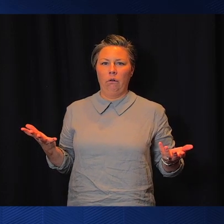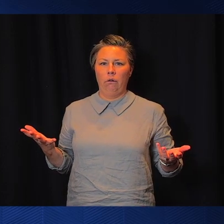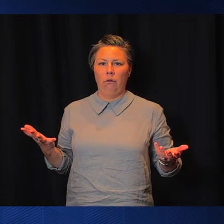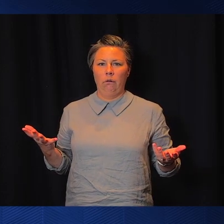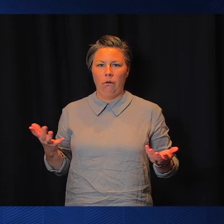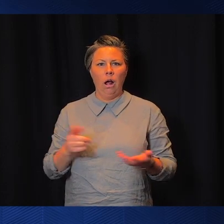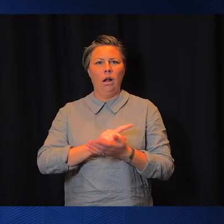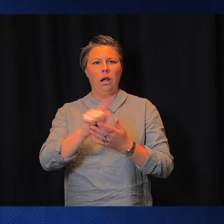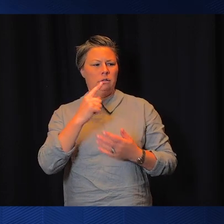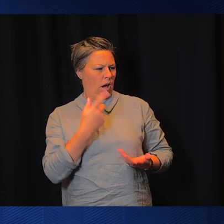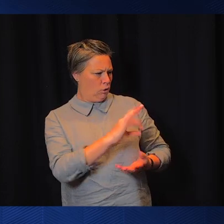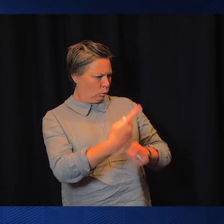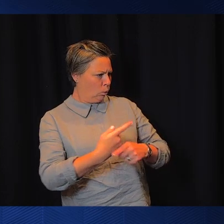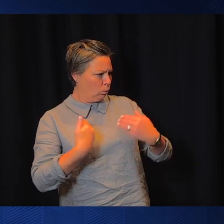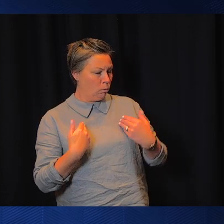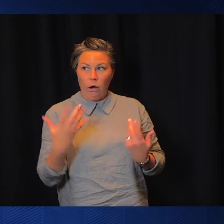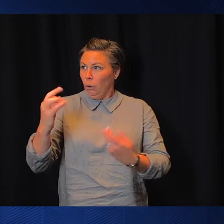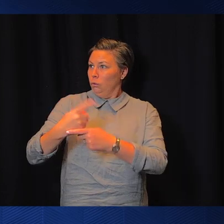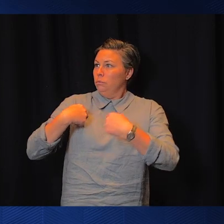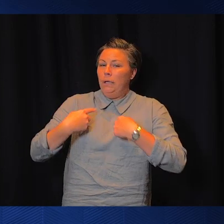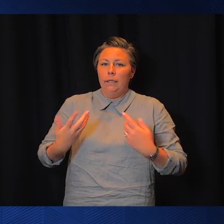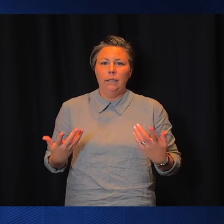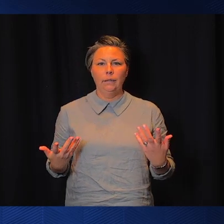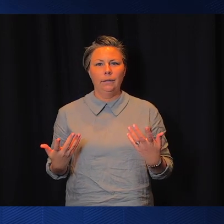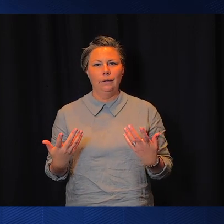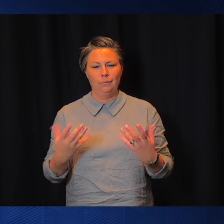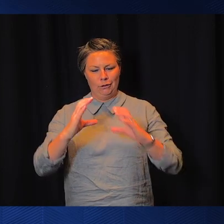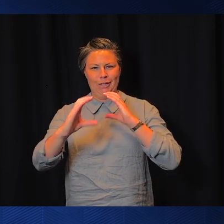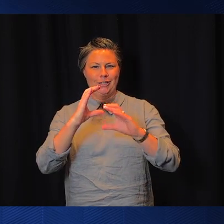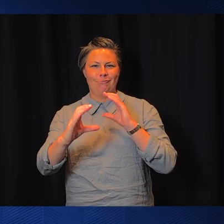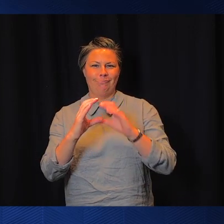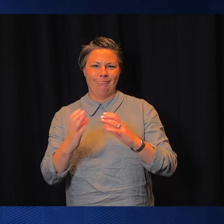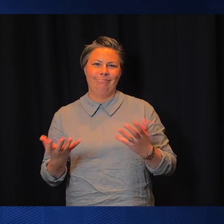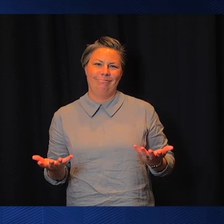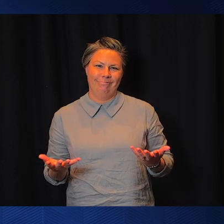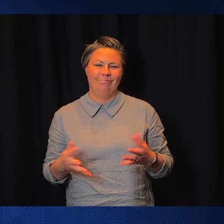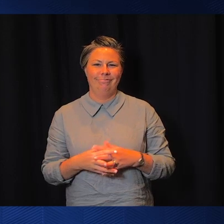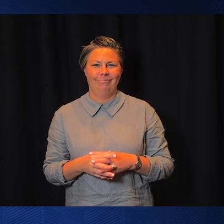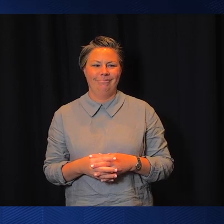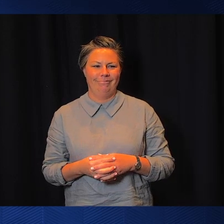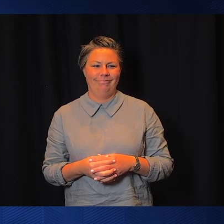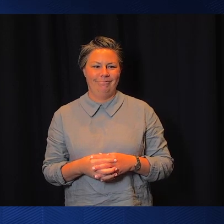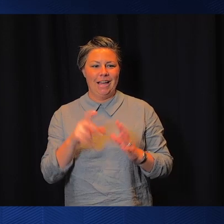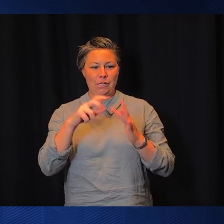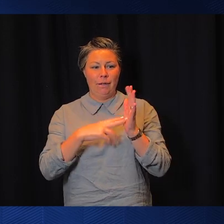help us? Well, you don't talk to us, all right? It's cheap to bring civil society, so don't worry. Sometimes we pay ourselves.